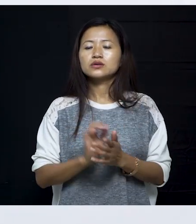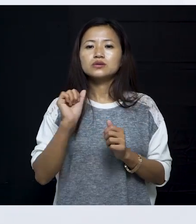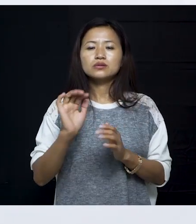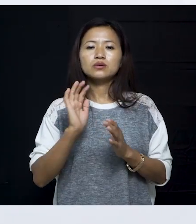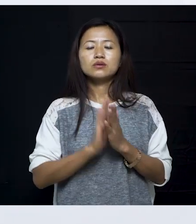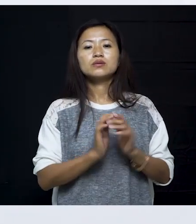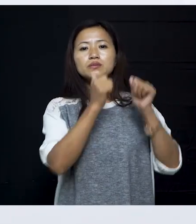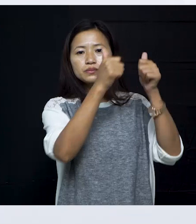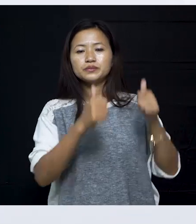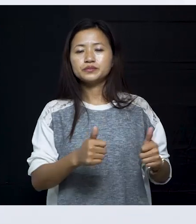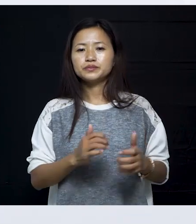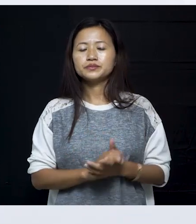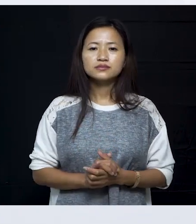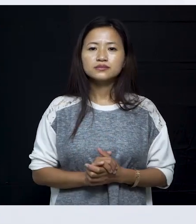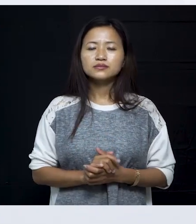posters.